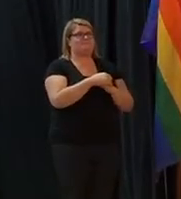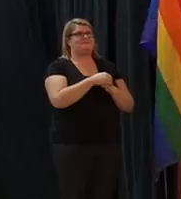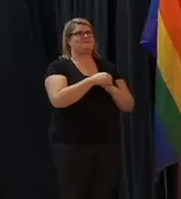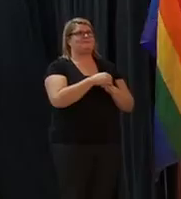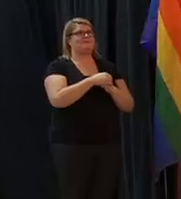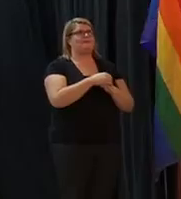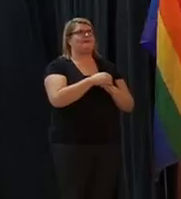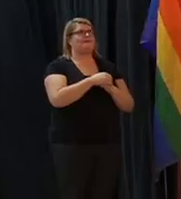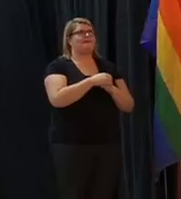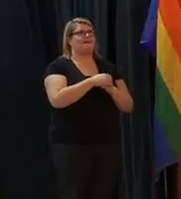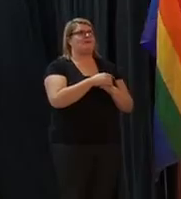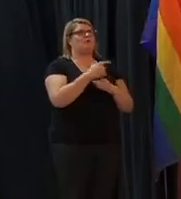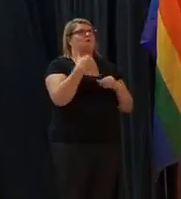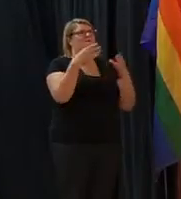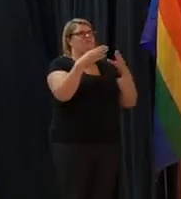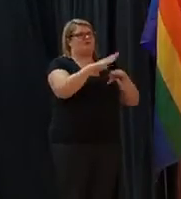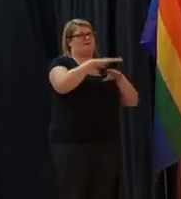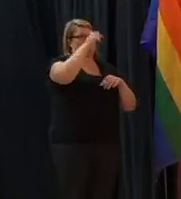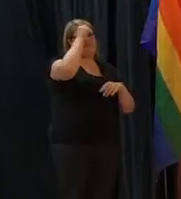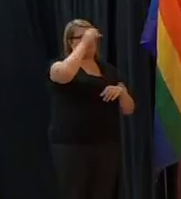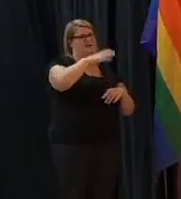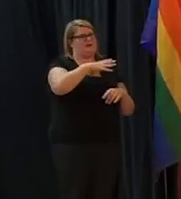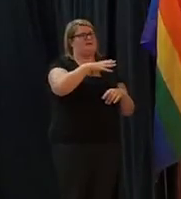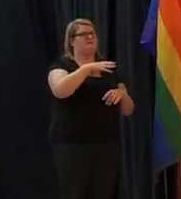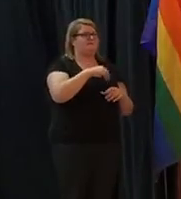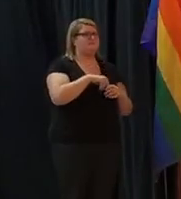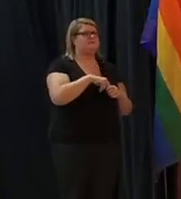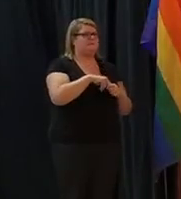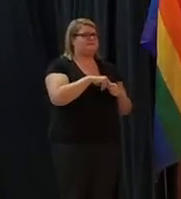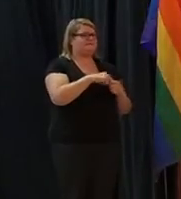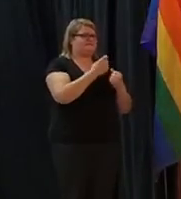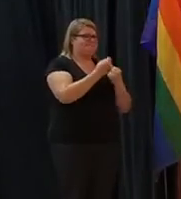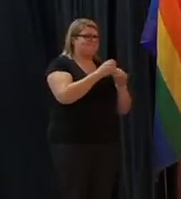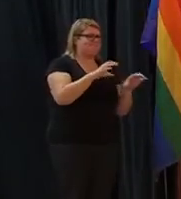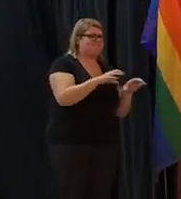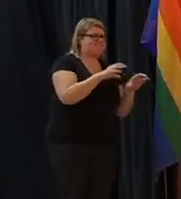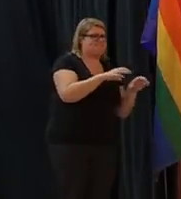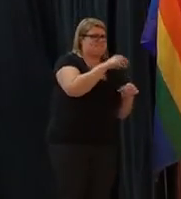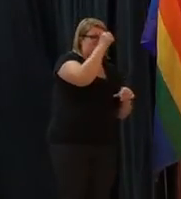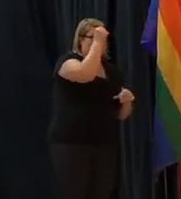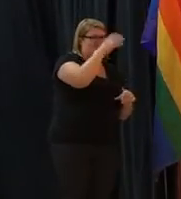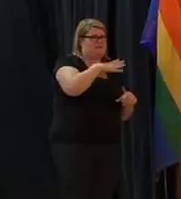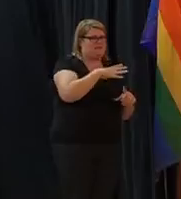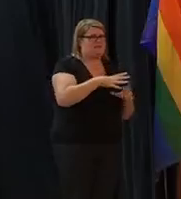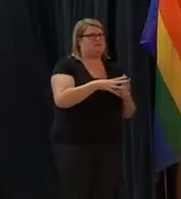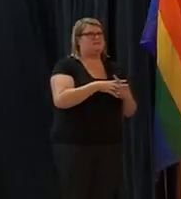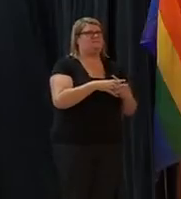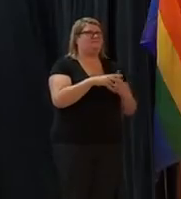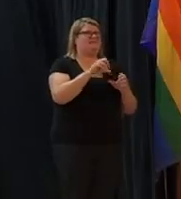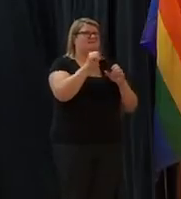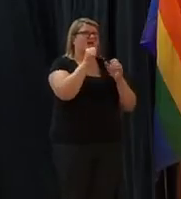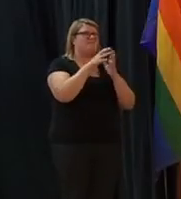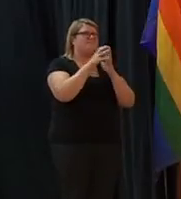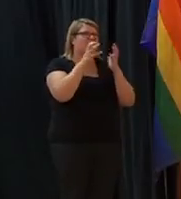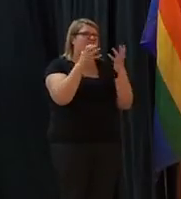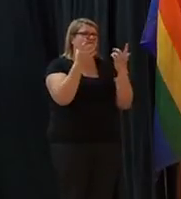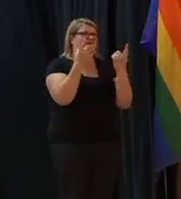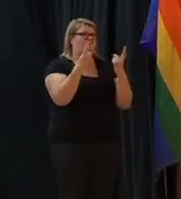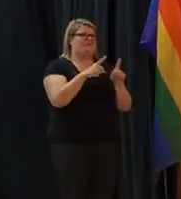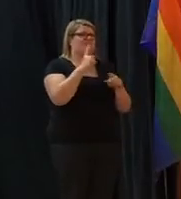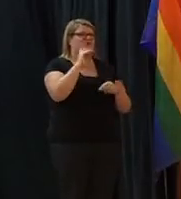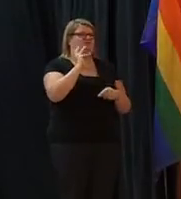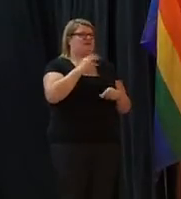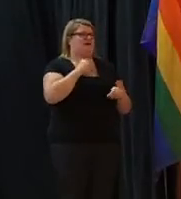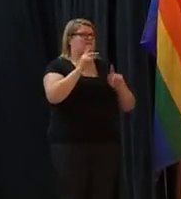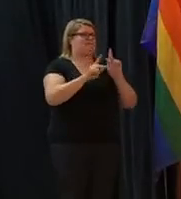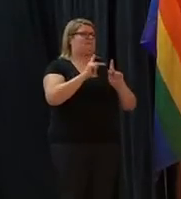men having sex. That's the only window of opportunities. I would say nothing much has been done for transgender in